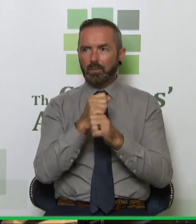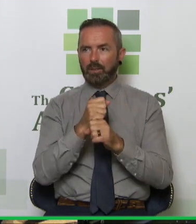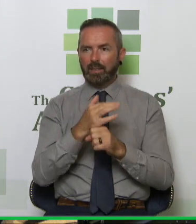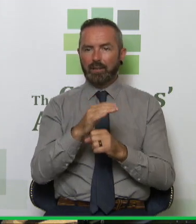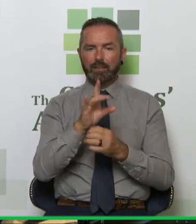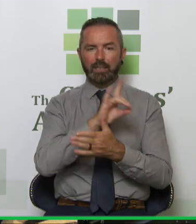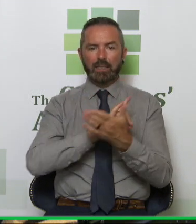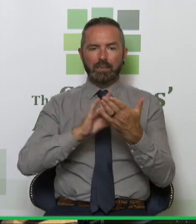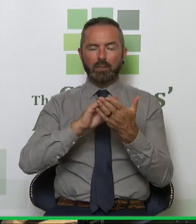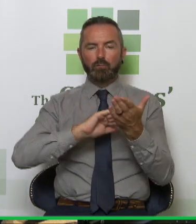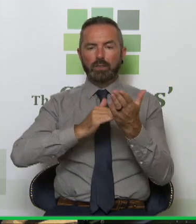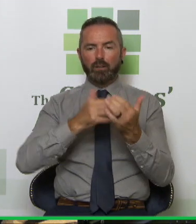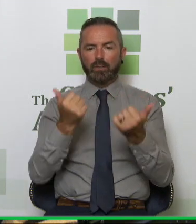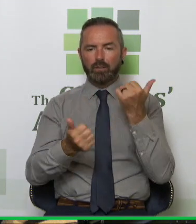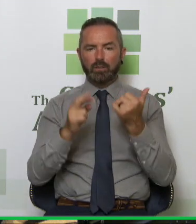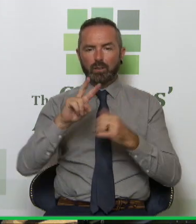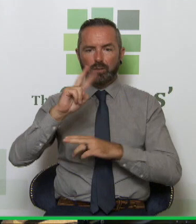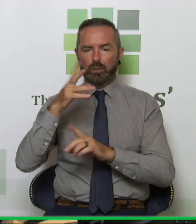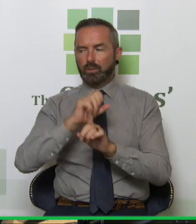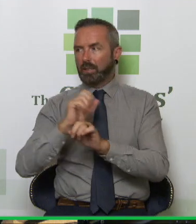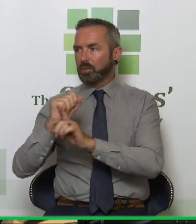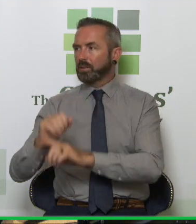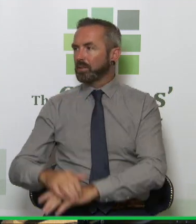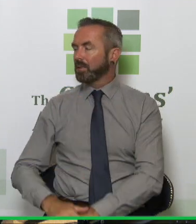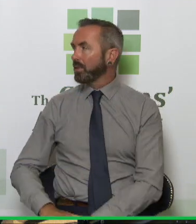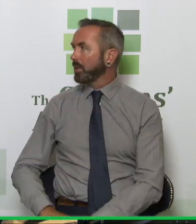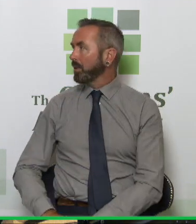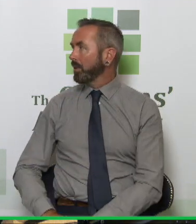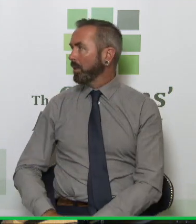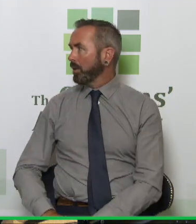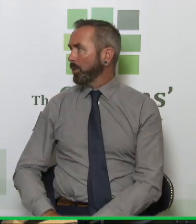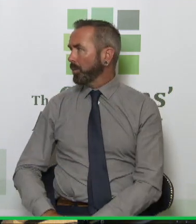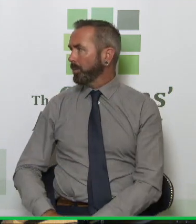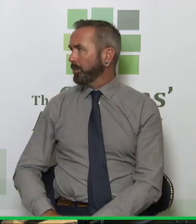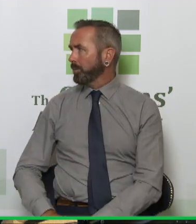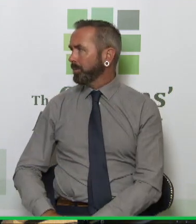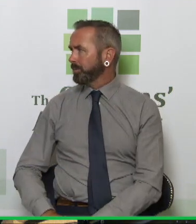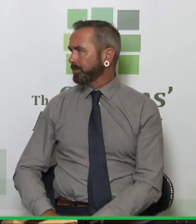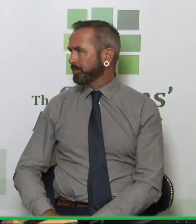justice or SARE or indeed the dual diagnosis? Maybe, Nicola, we'll start yourself first. Yeah.